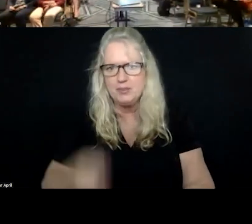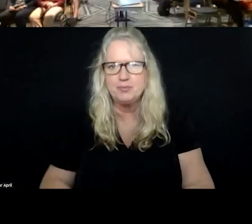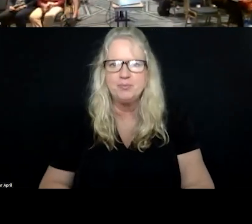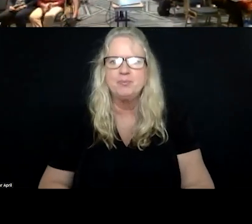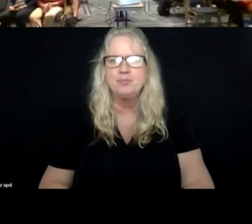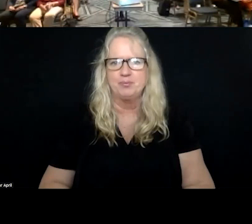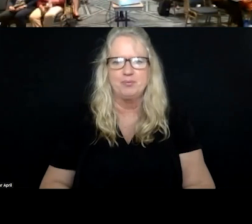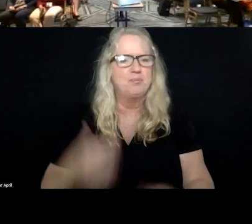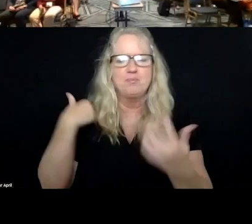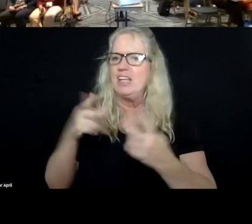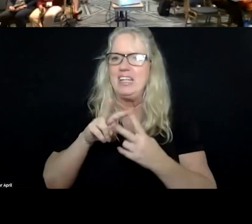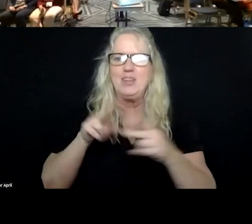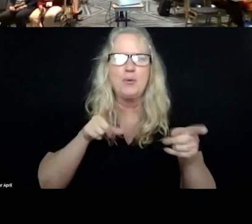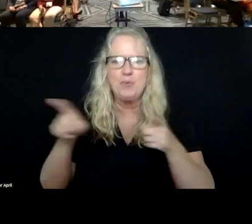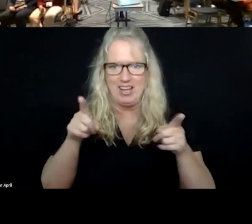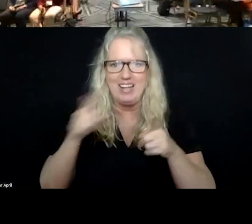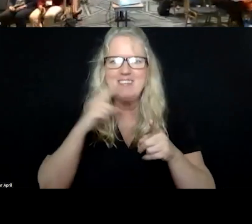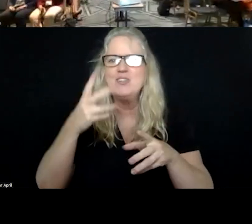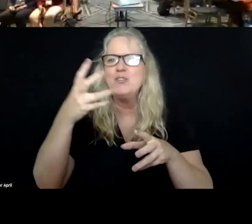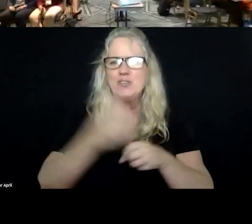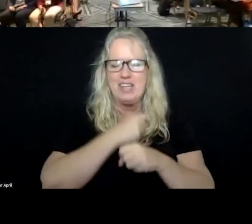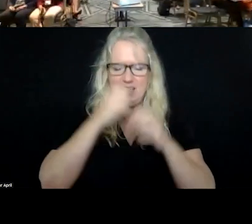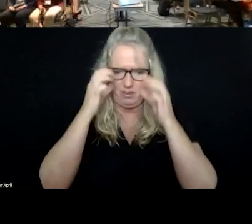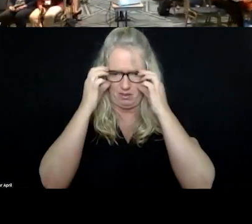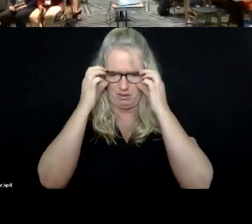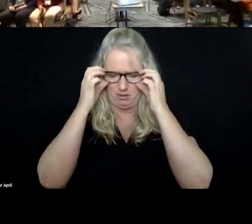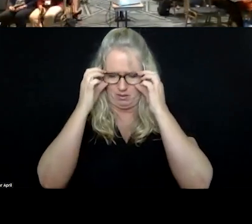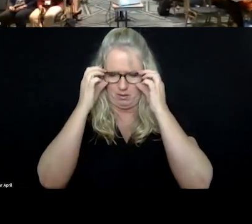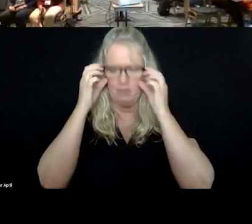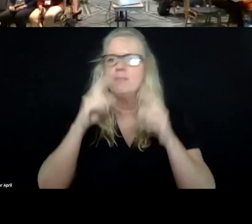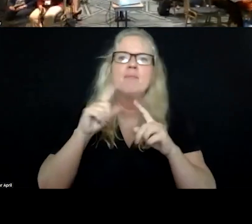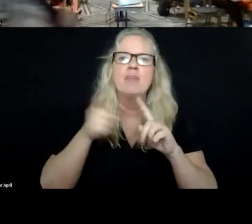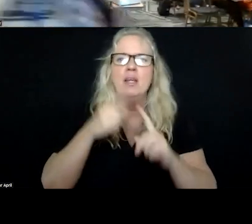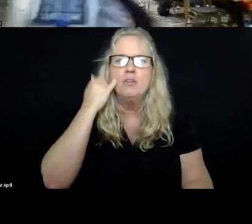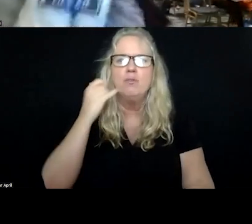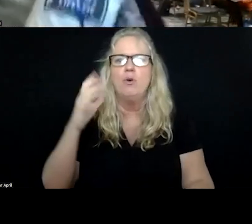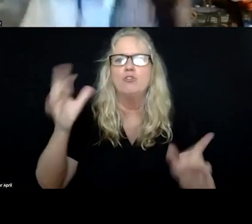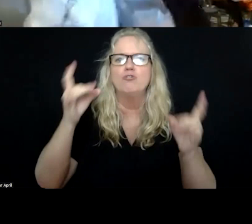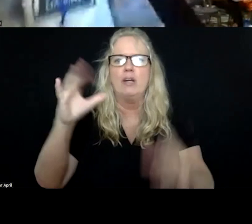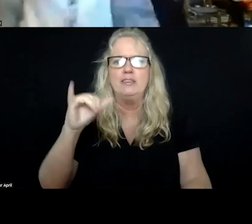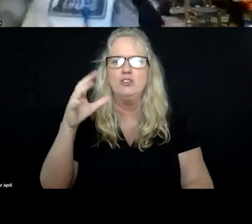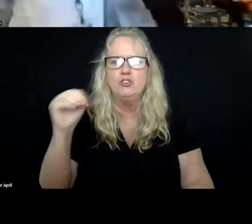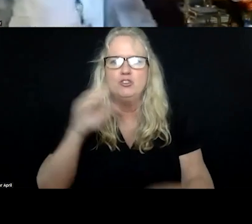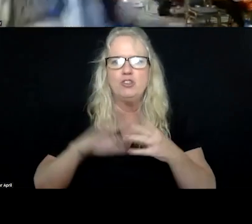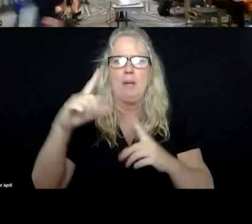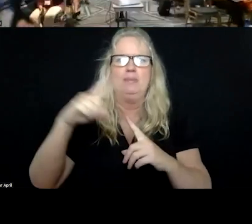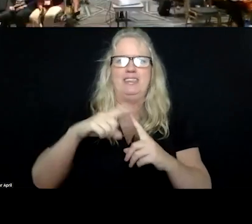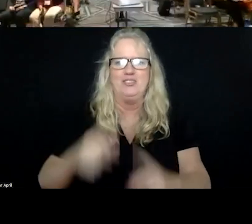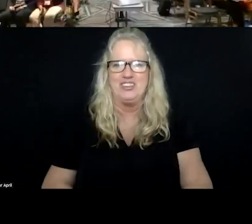way, either way, Sabrina, you get a free Crisis Jam t-shirt, one way or the other.